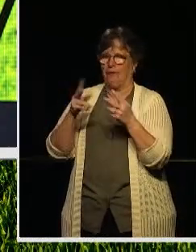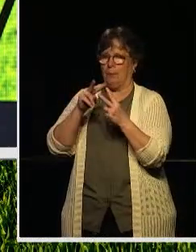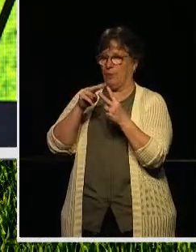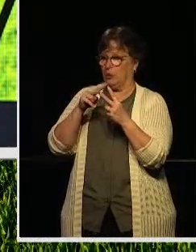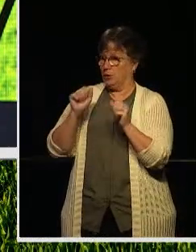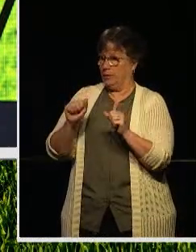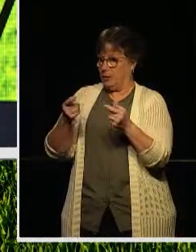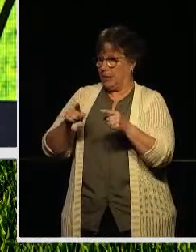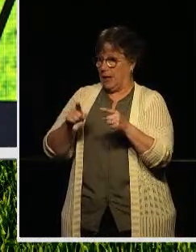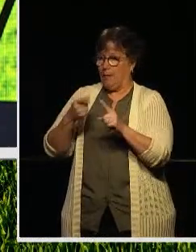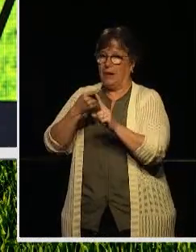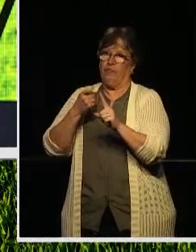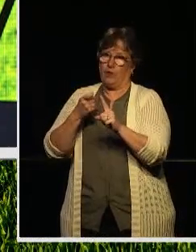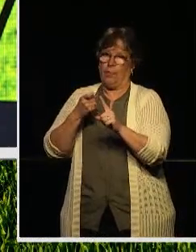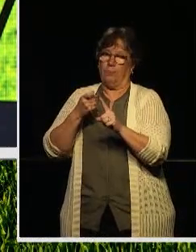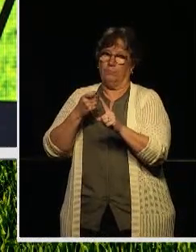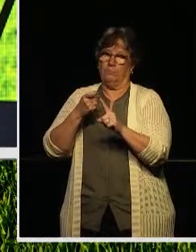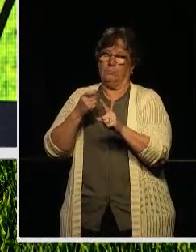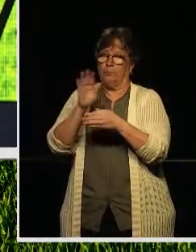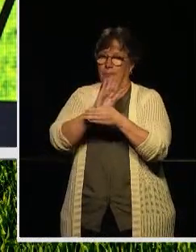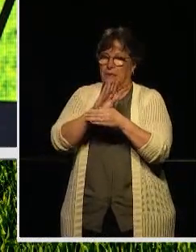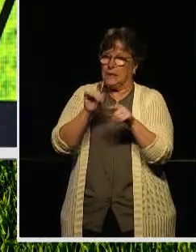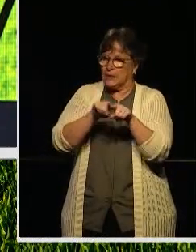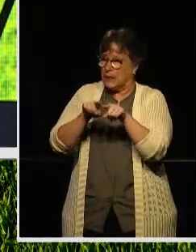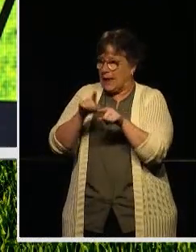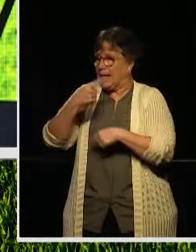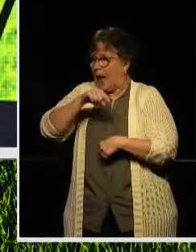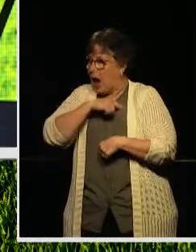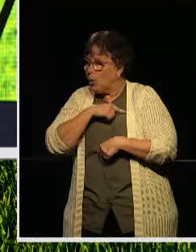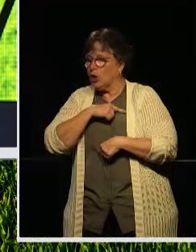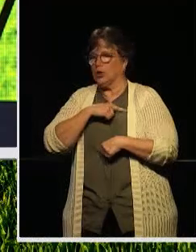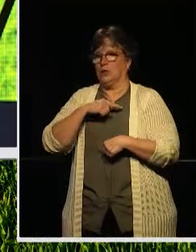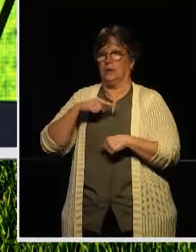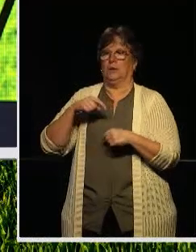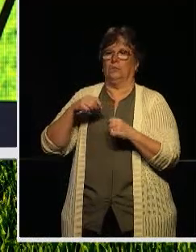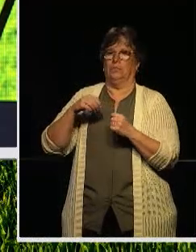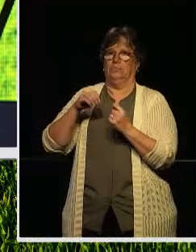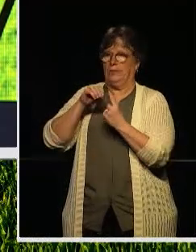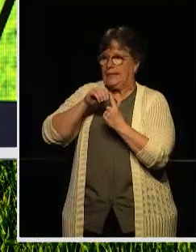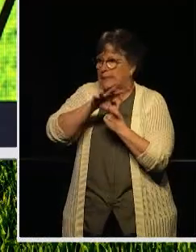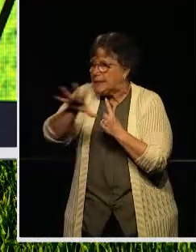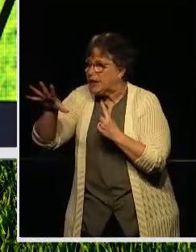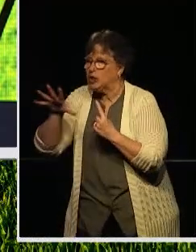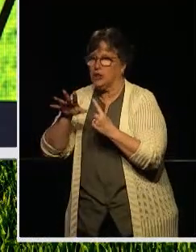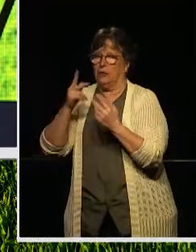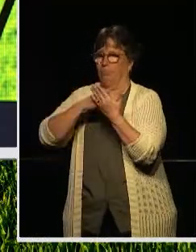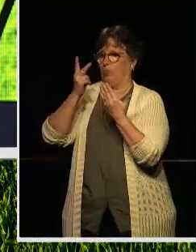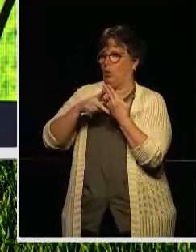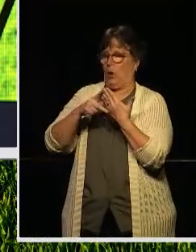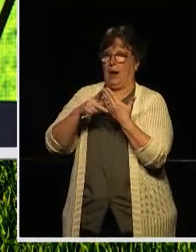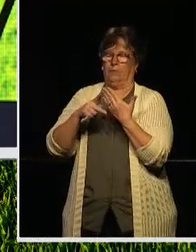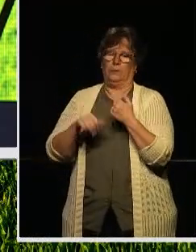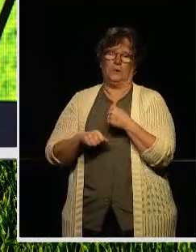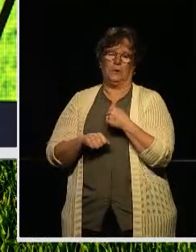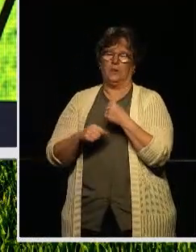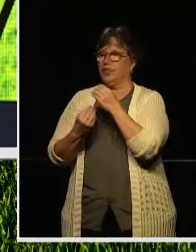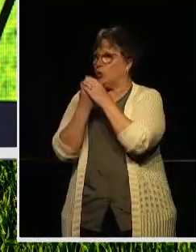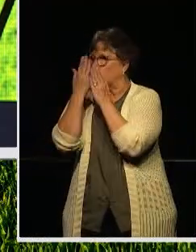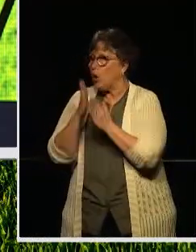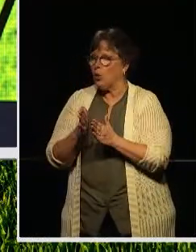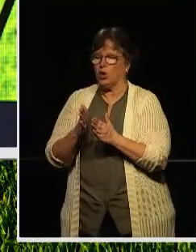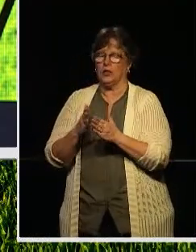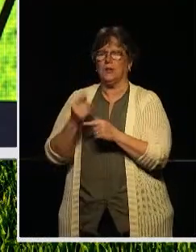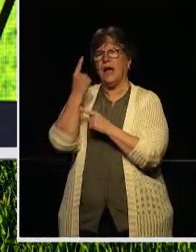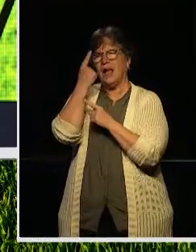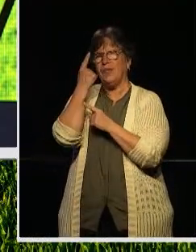from companies like ours, extension programs, what we see happening with the growers. So, I think of New York,